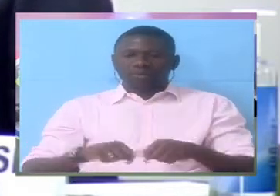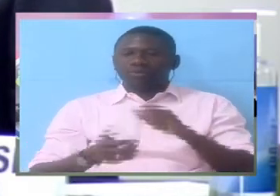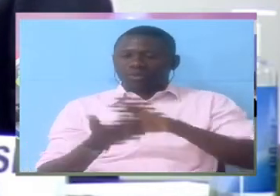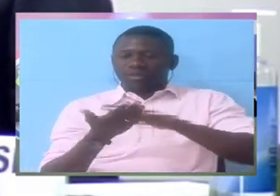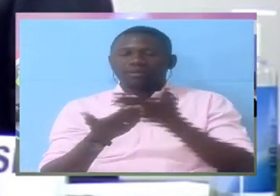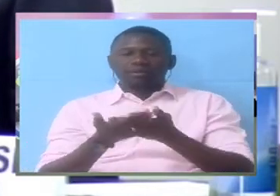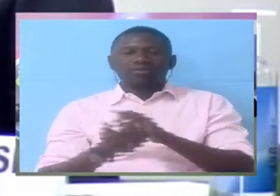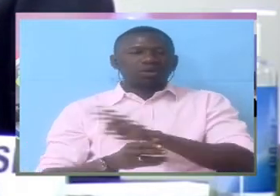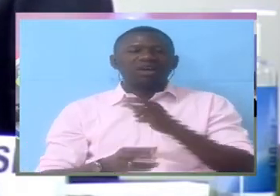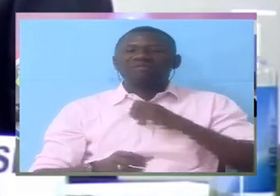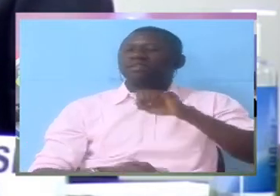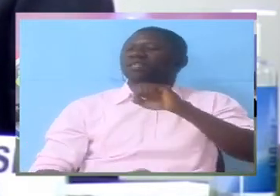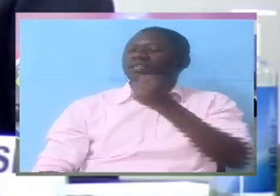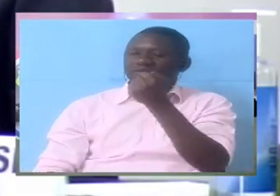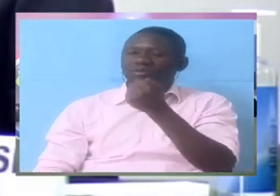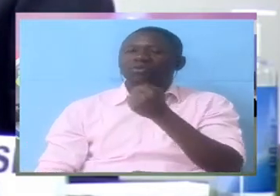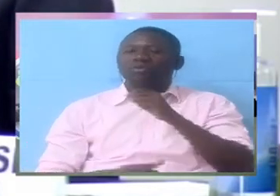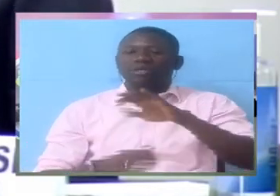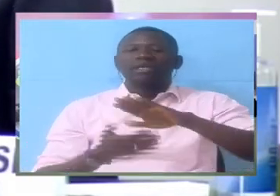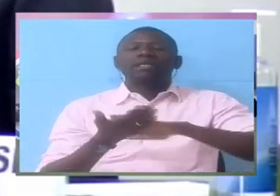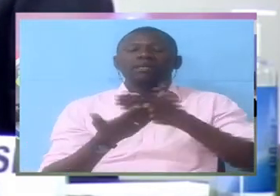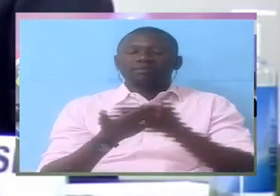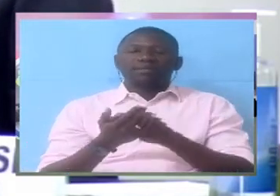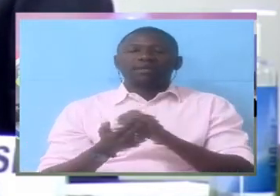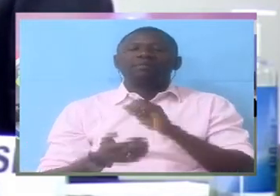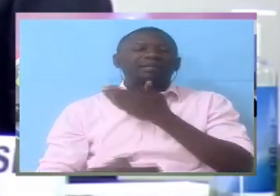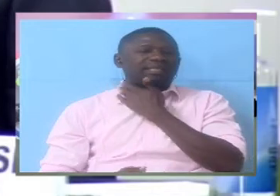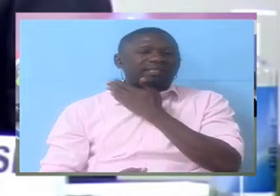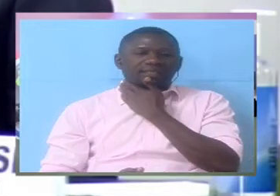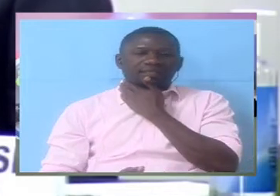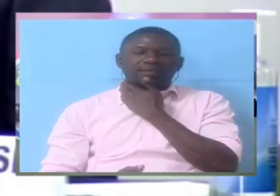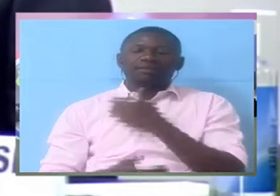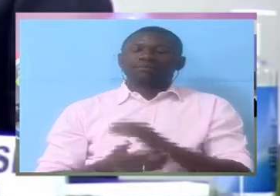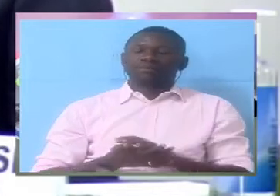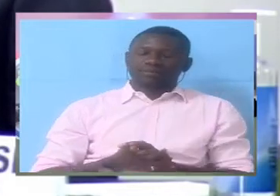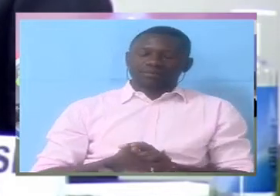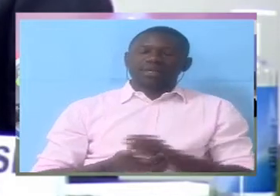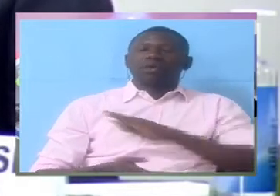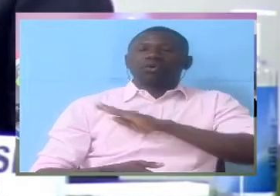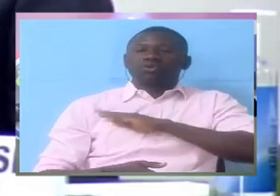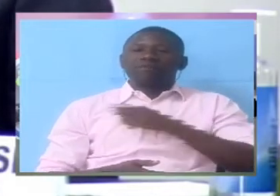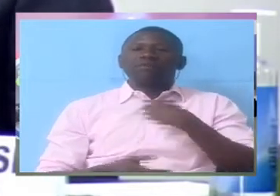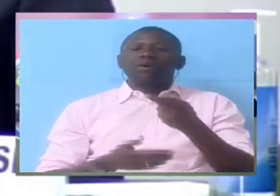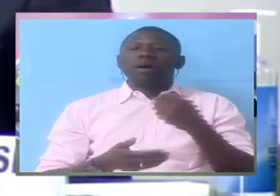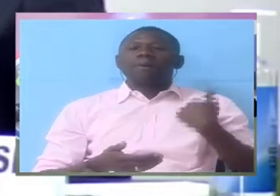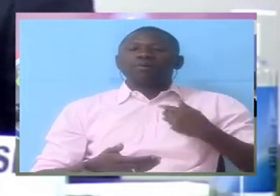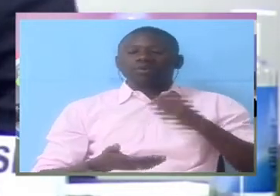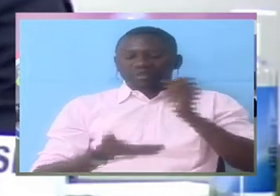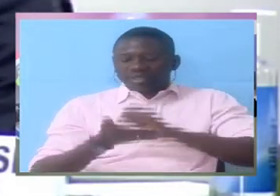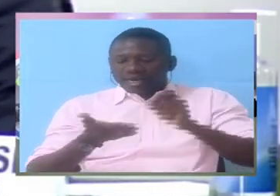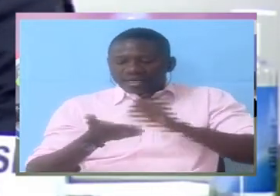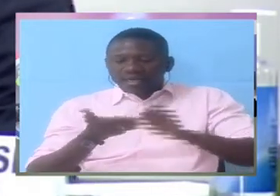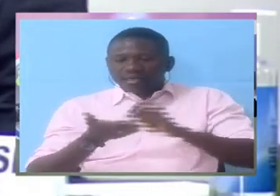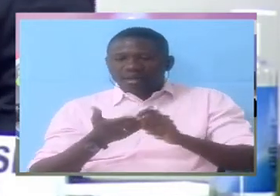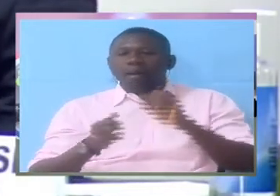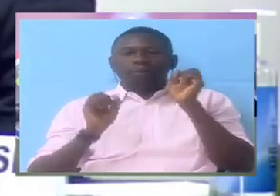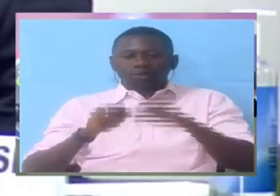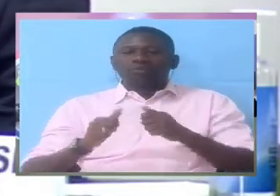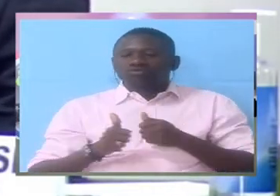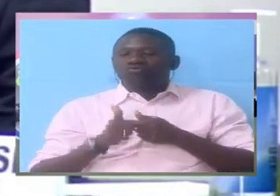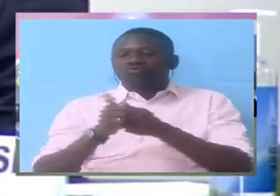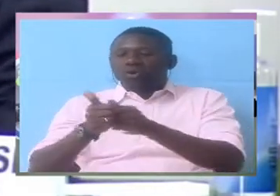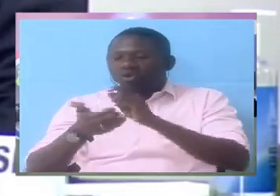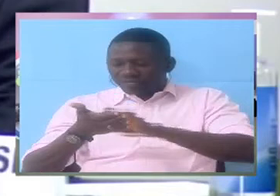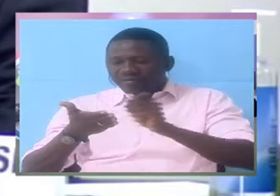have difficulty interpreting what is being said, and also for the transcribers to be able to decipher what is